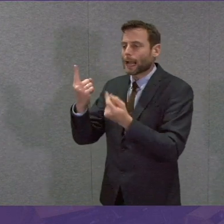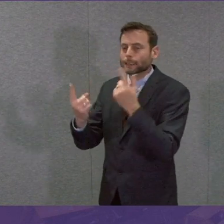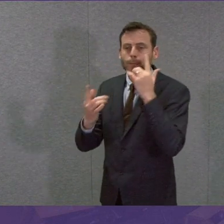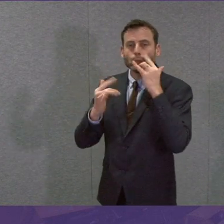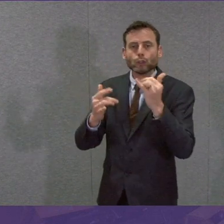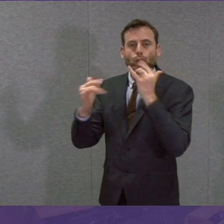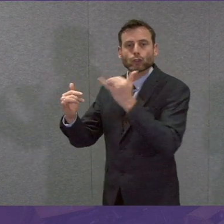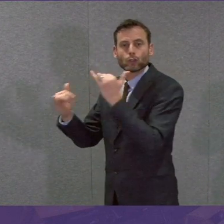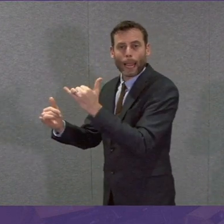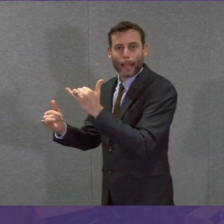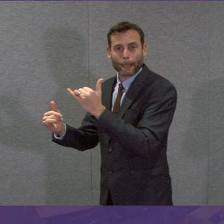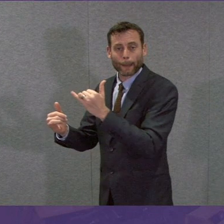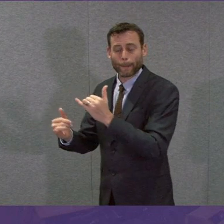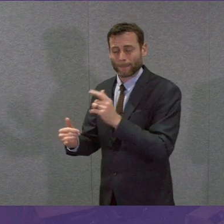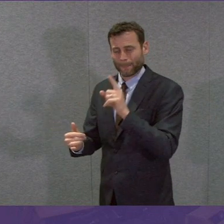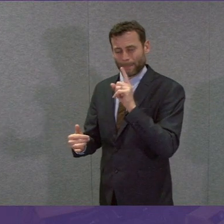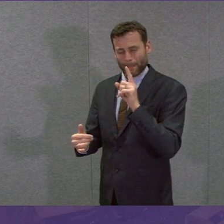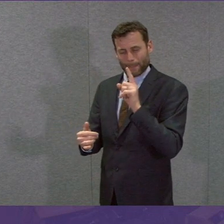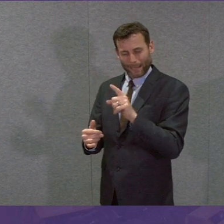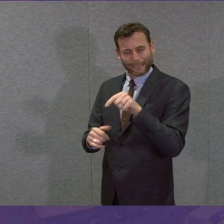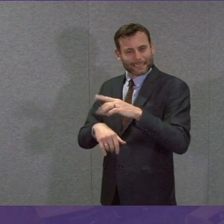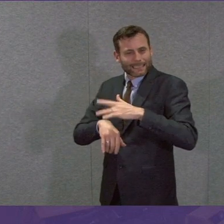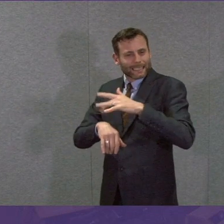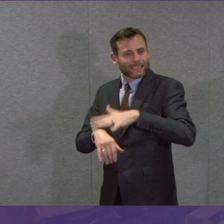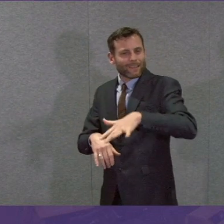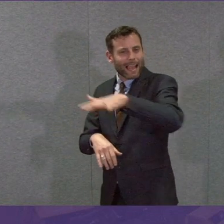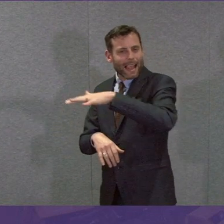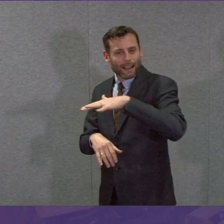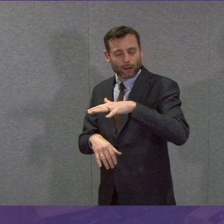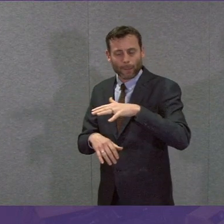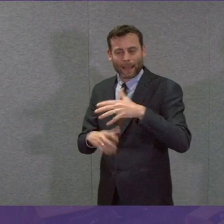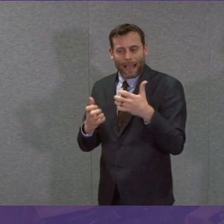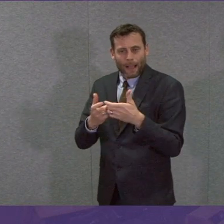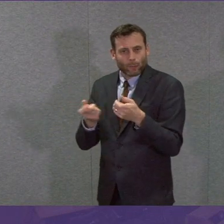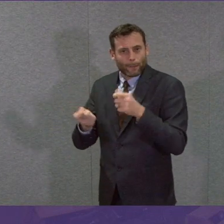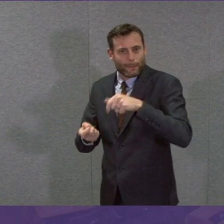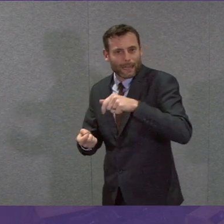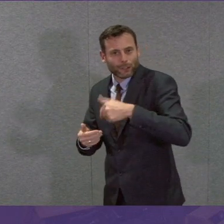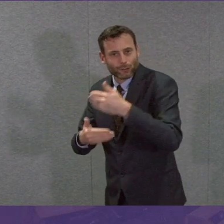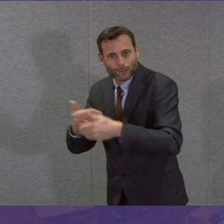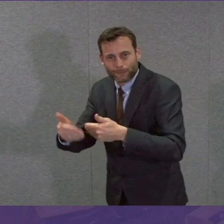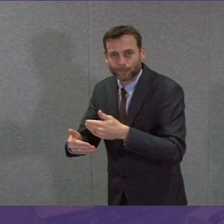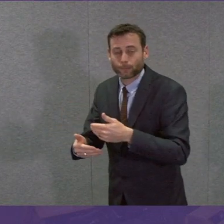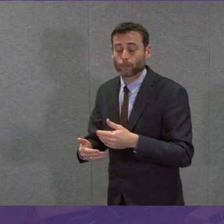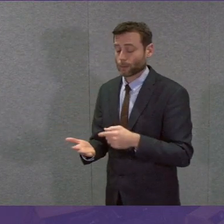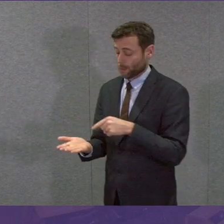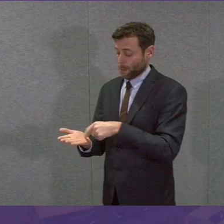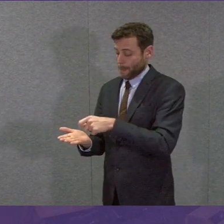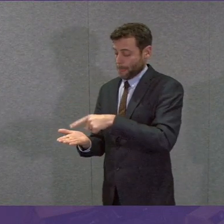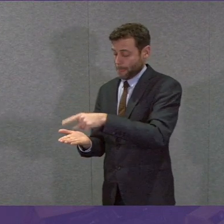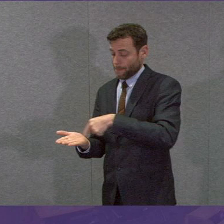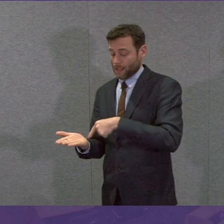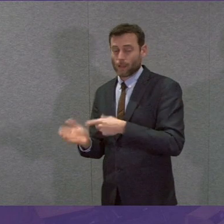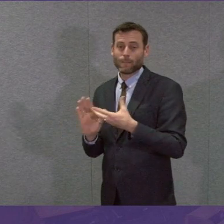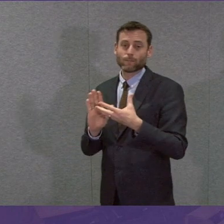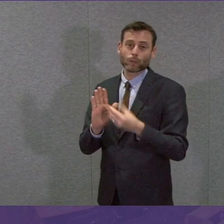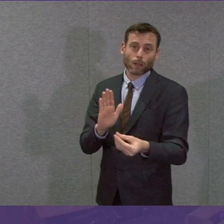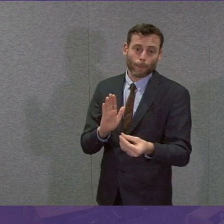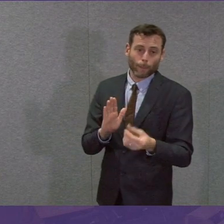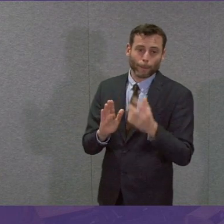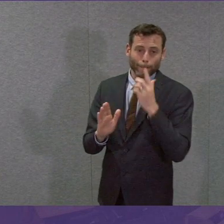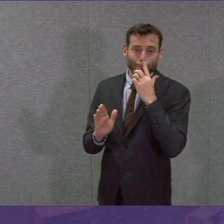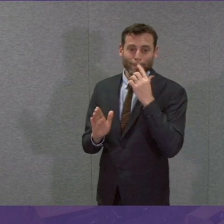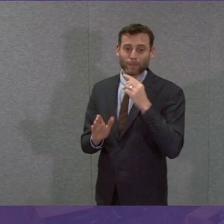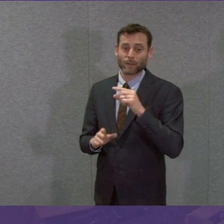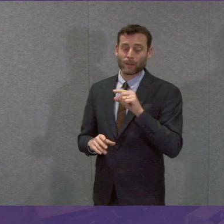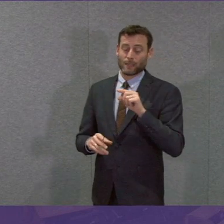apply this, the delicacy with which we apply it, is quite important. Some of the bill contains, for example, in the educational areas relating to the Deputy